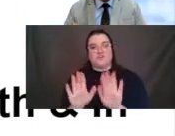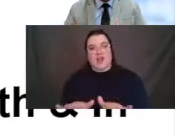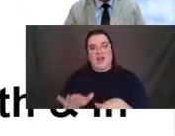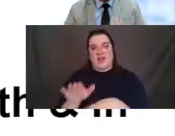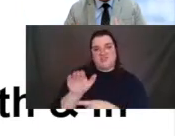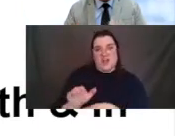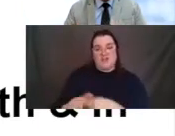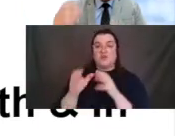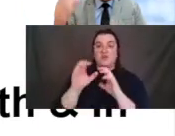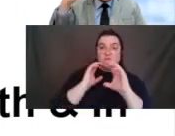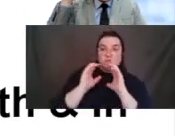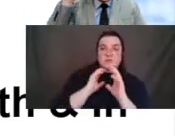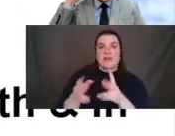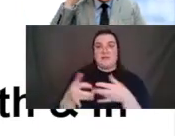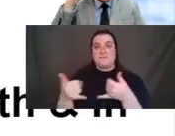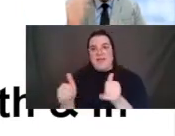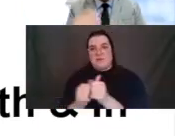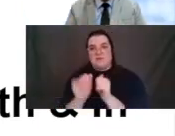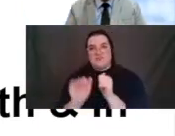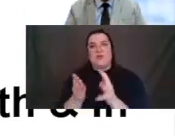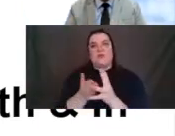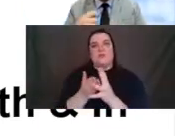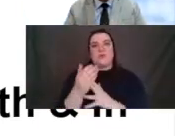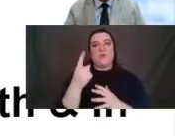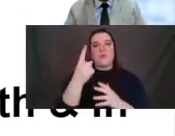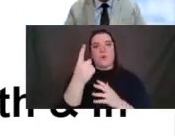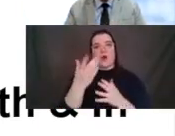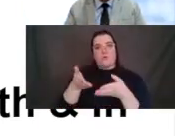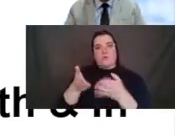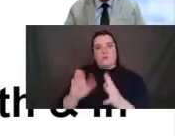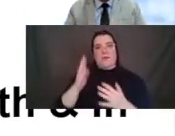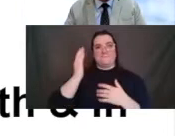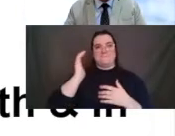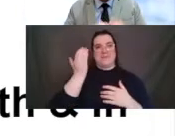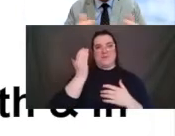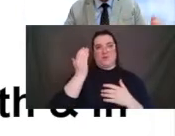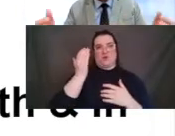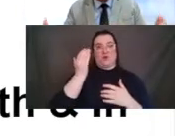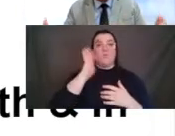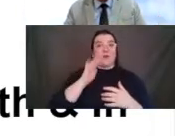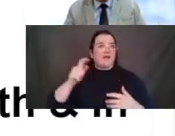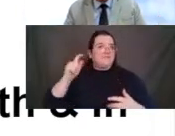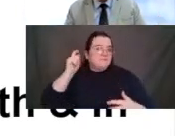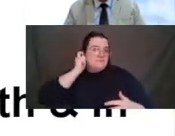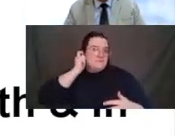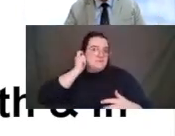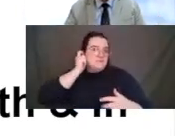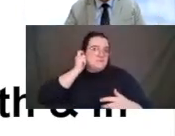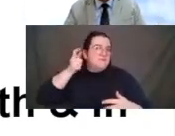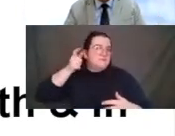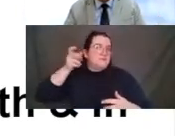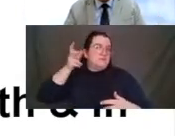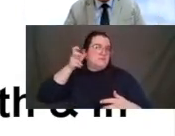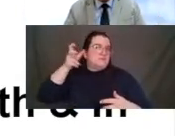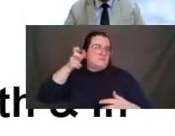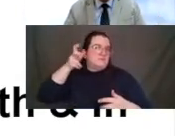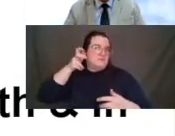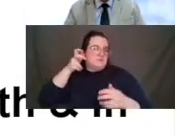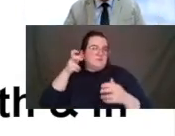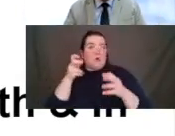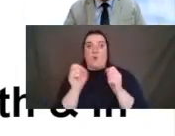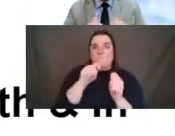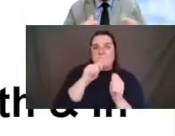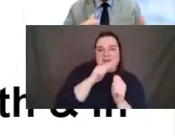through a one-way mirror. They'd be wearing an earphone or we'd be talking to them on the other side with a microphone. So that just translated really well to telehealth